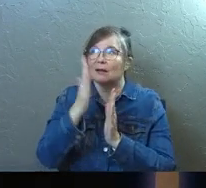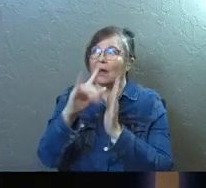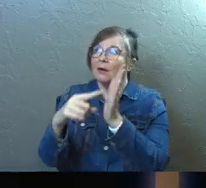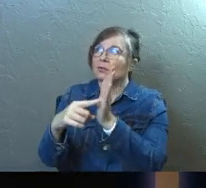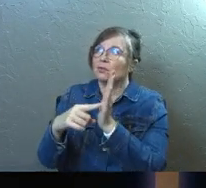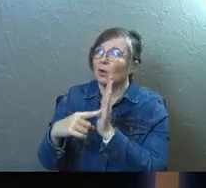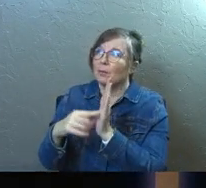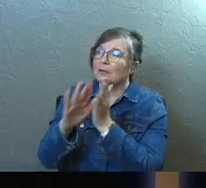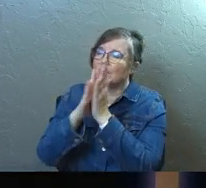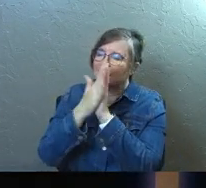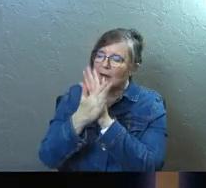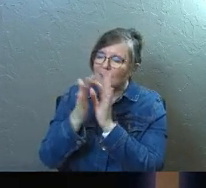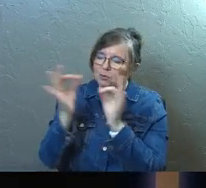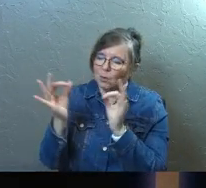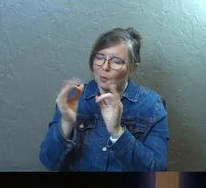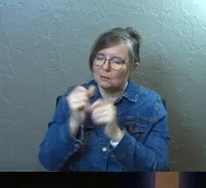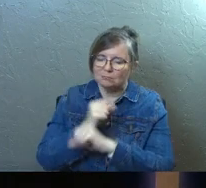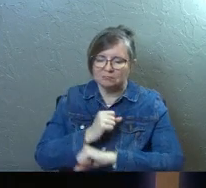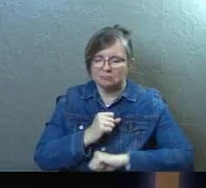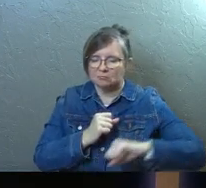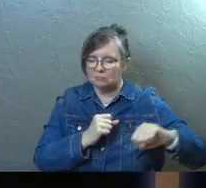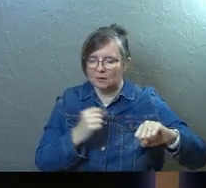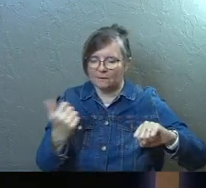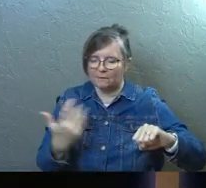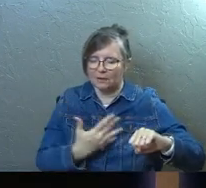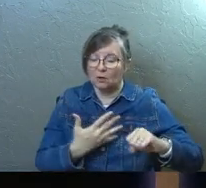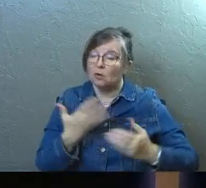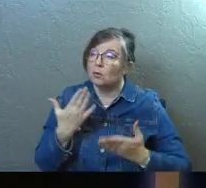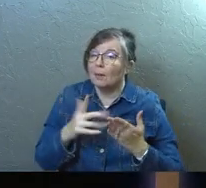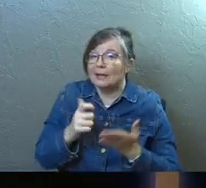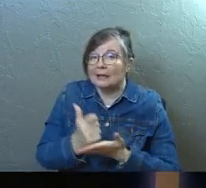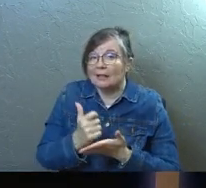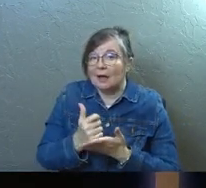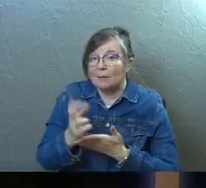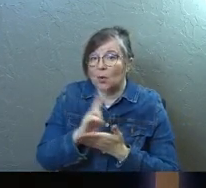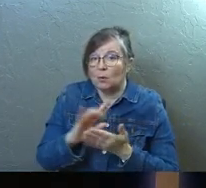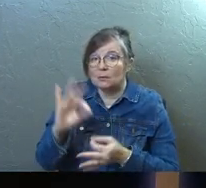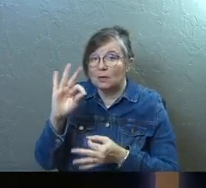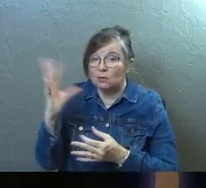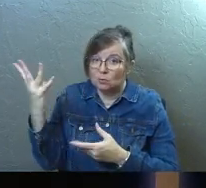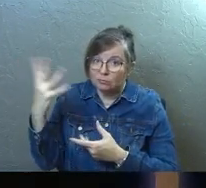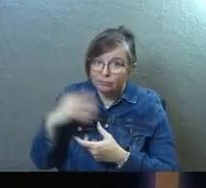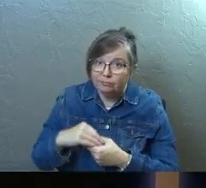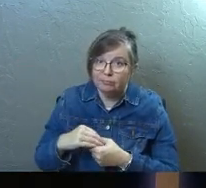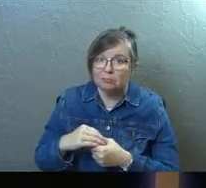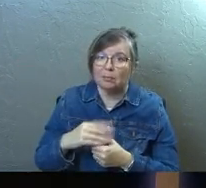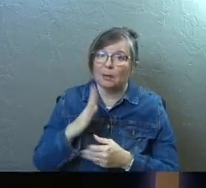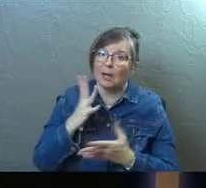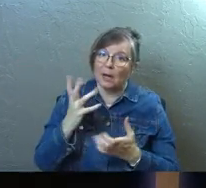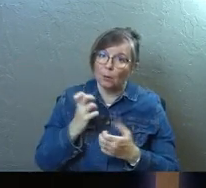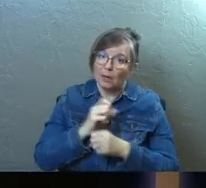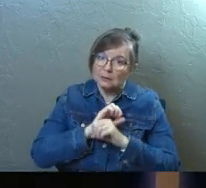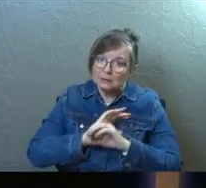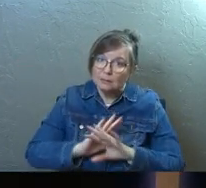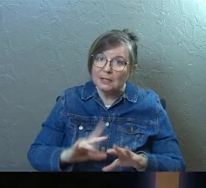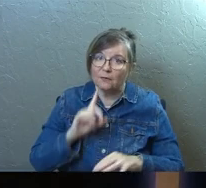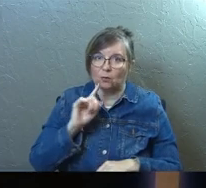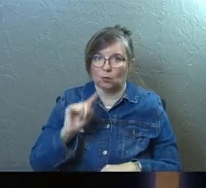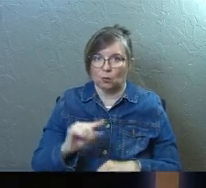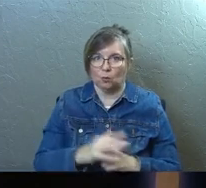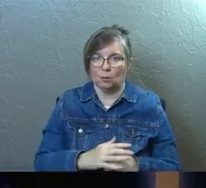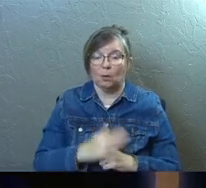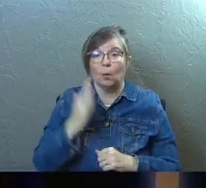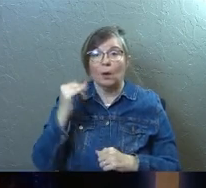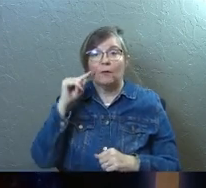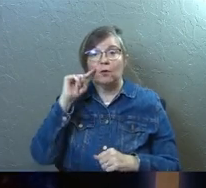realm of choice for us. You may need the help of the Holy Spirit and his power. But God wants peace for you. And then he says,